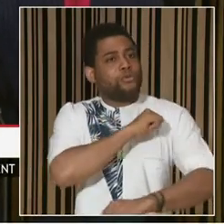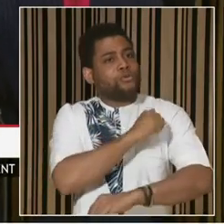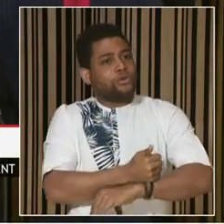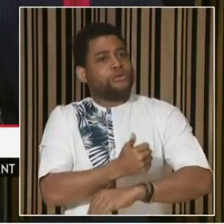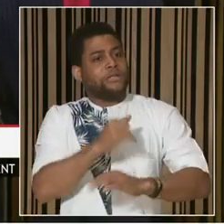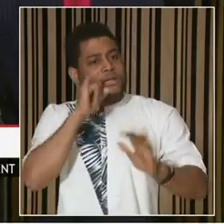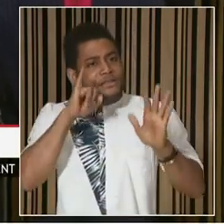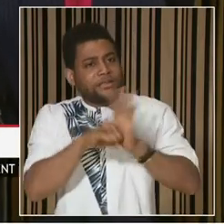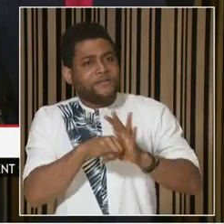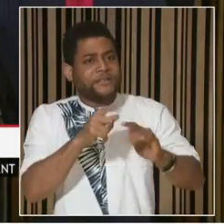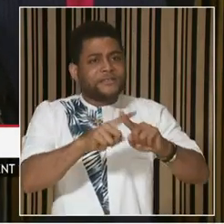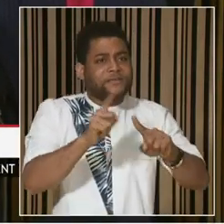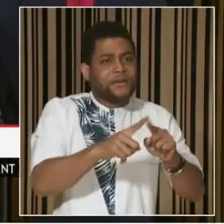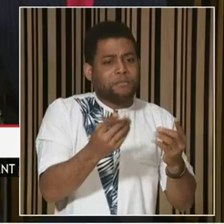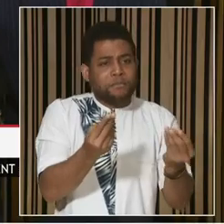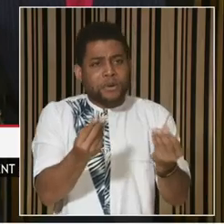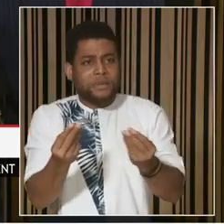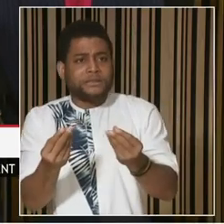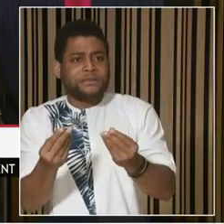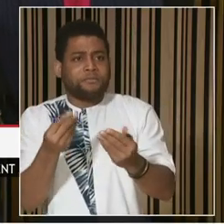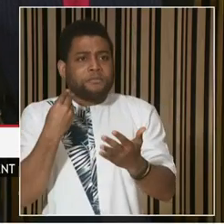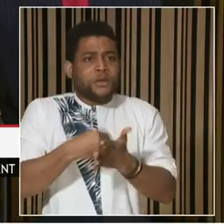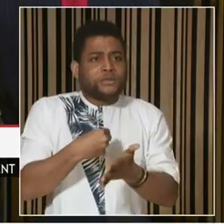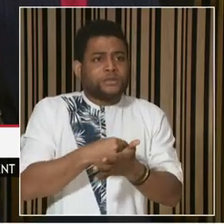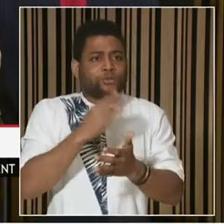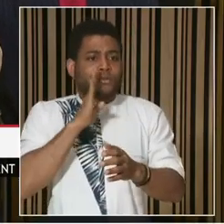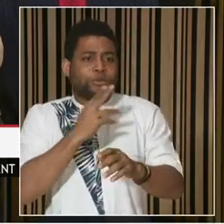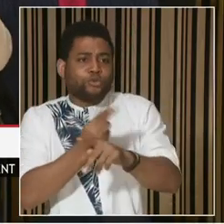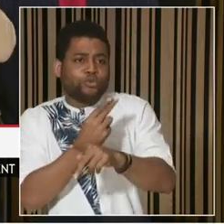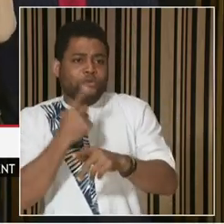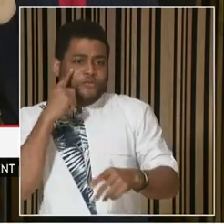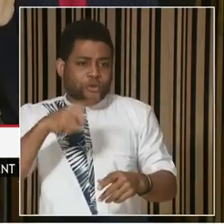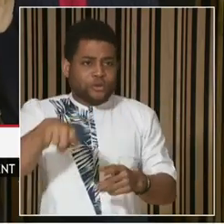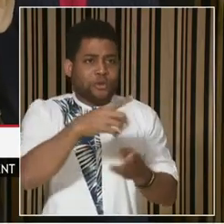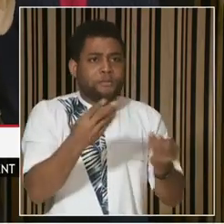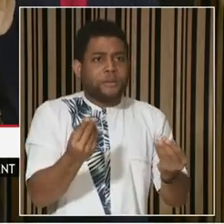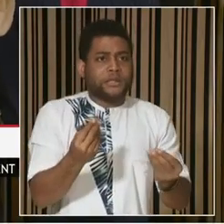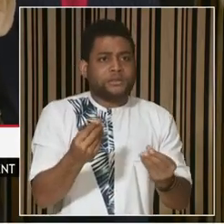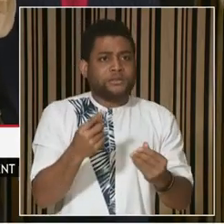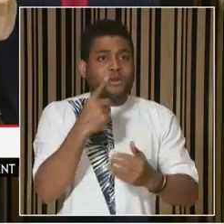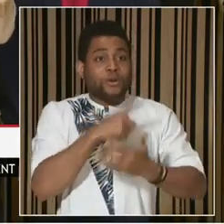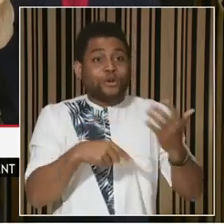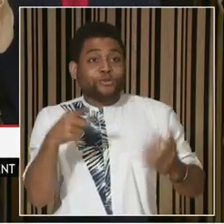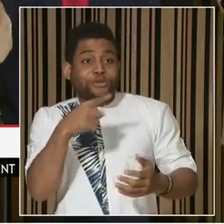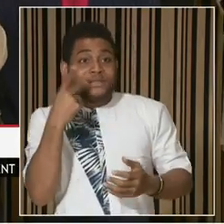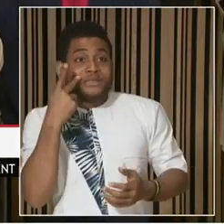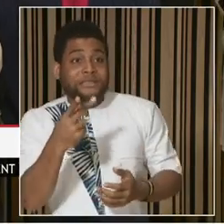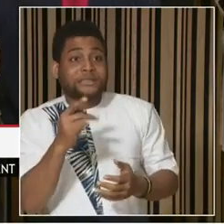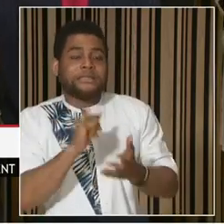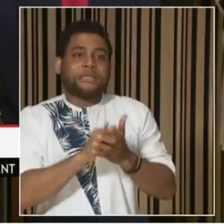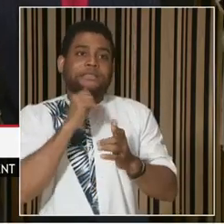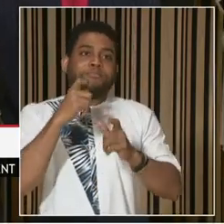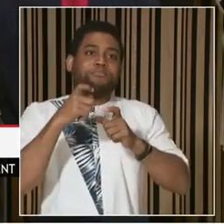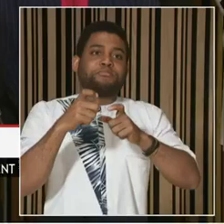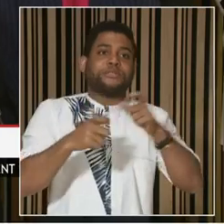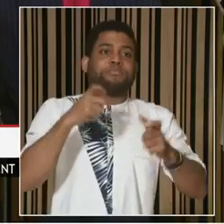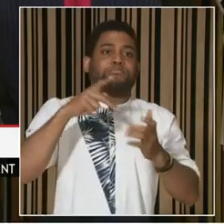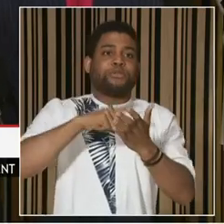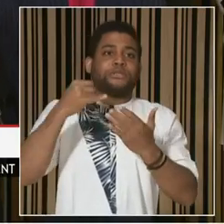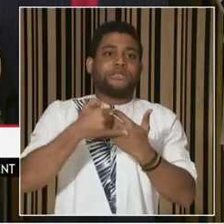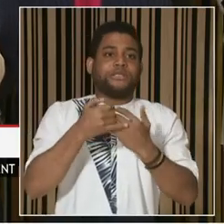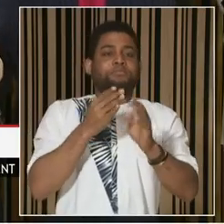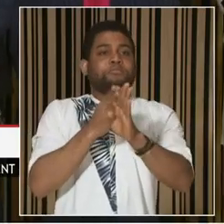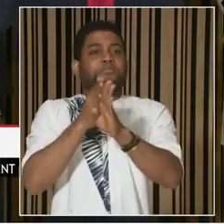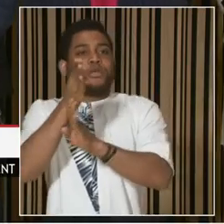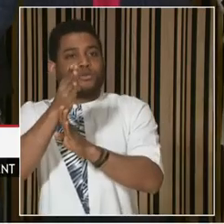for. And I believe that in the capital budget book, what you'll see is a master project, and then you'll see a table that should